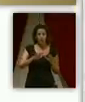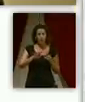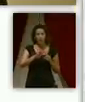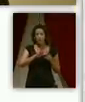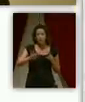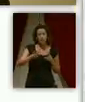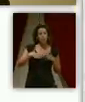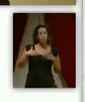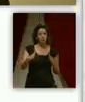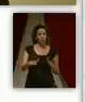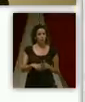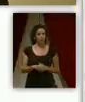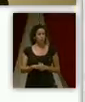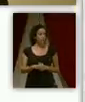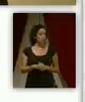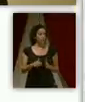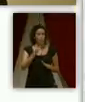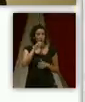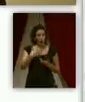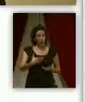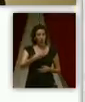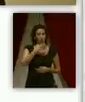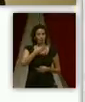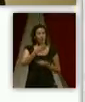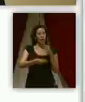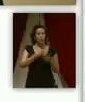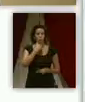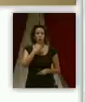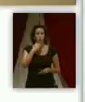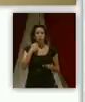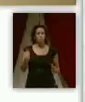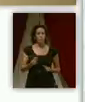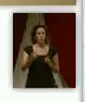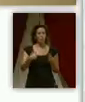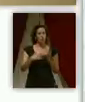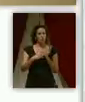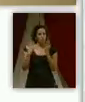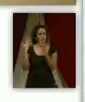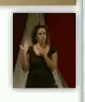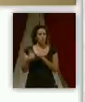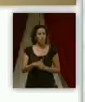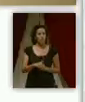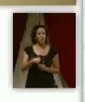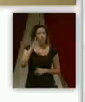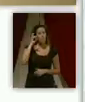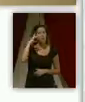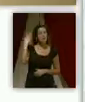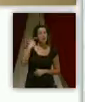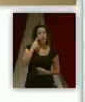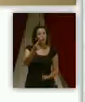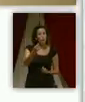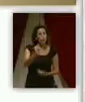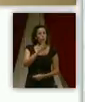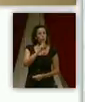screen without the need to touch it. But they've taken a step forward, and once again I'd like to applaud